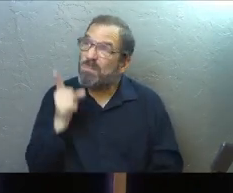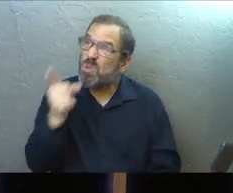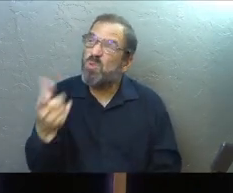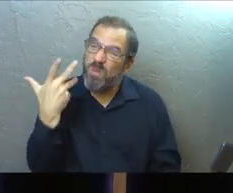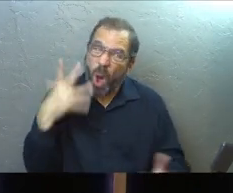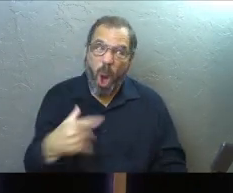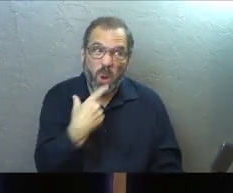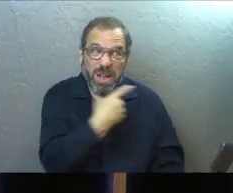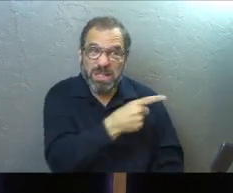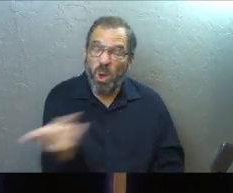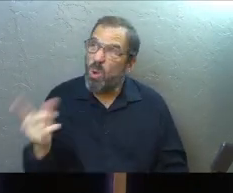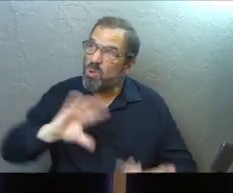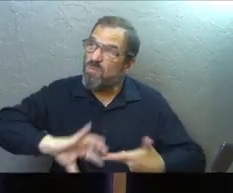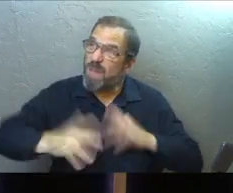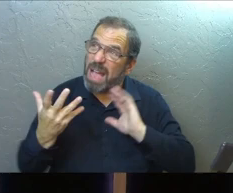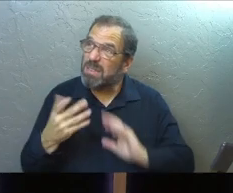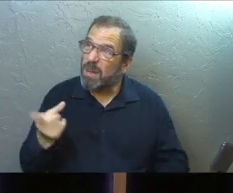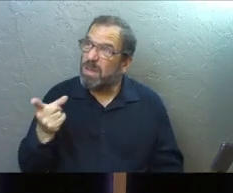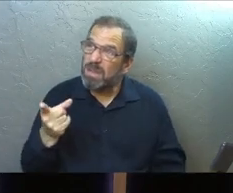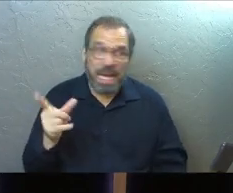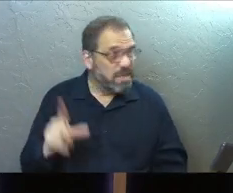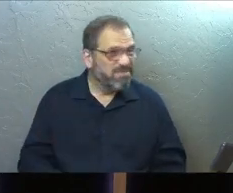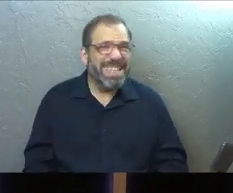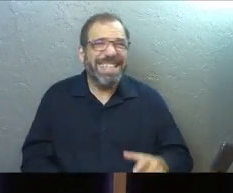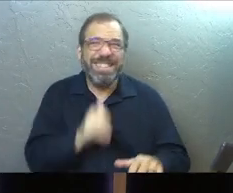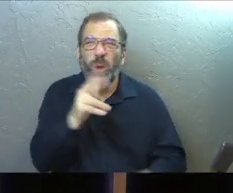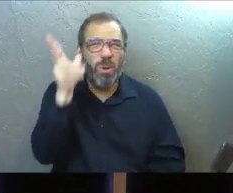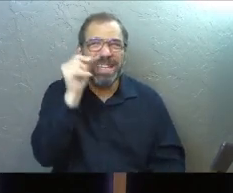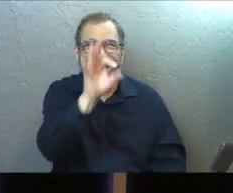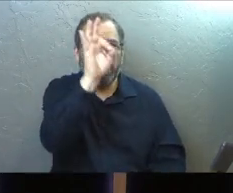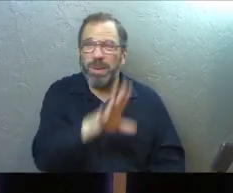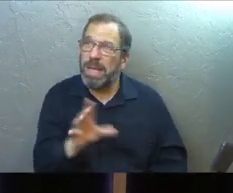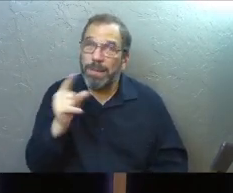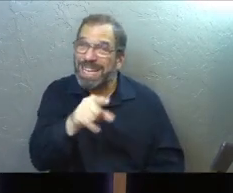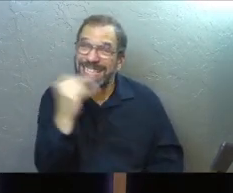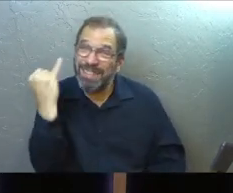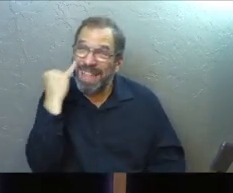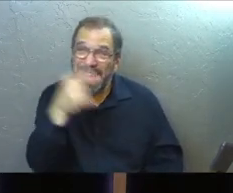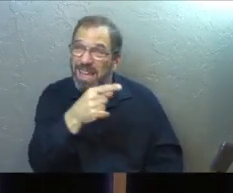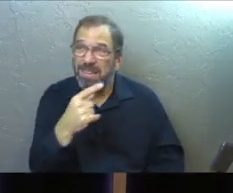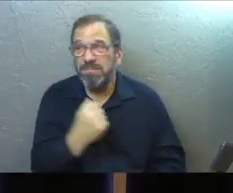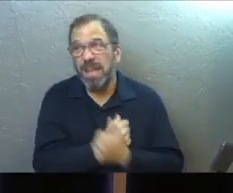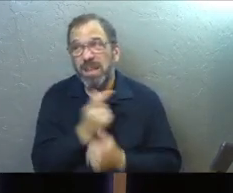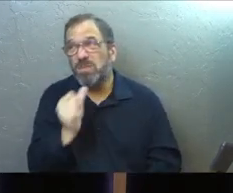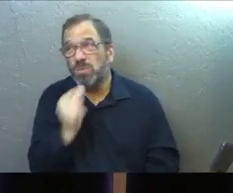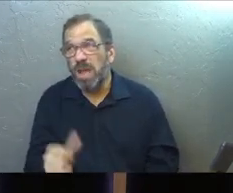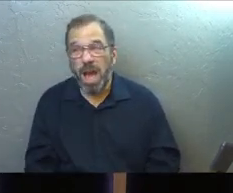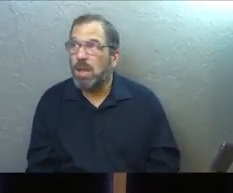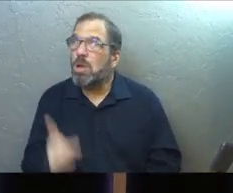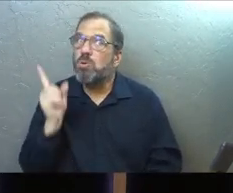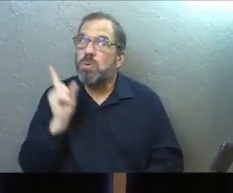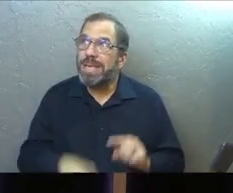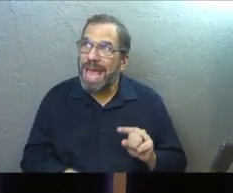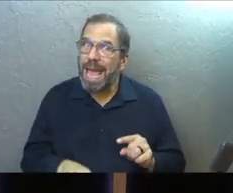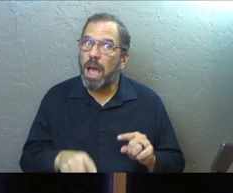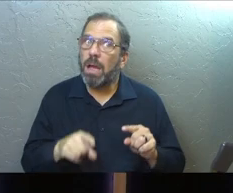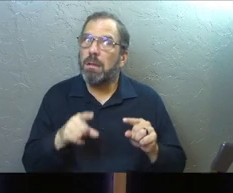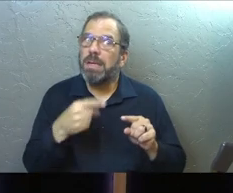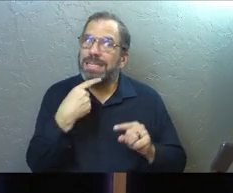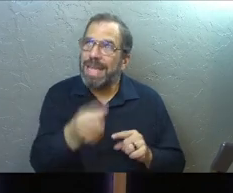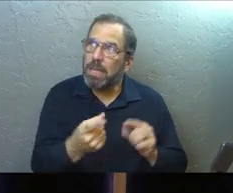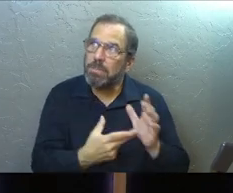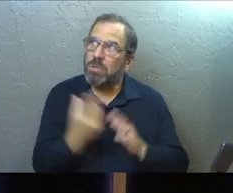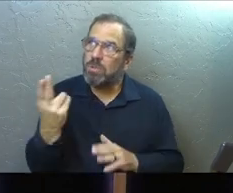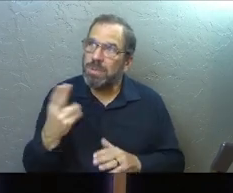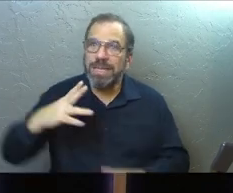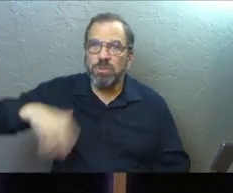you've already screwed it up. You can't come out because if they find out, they'll never love you again. You can't come out. It's